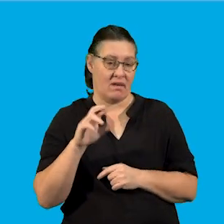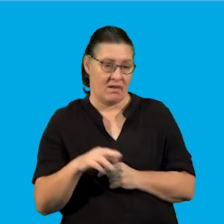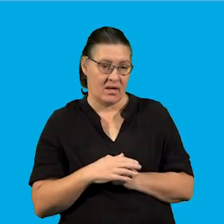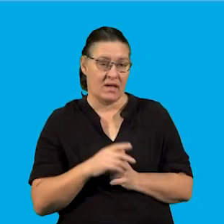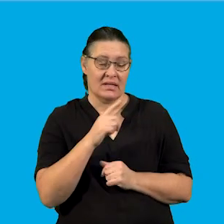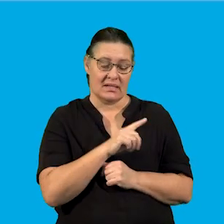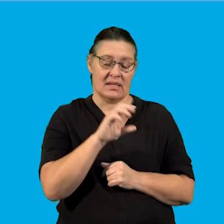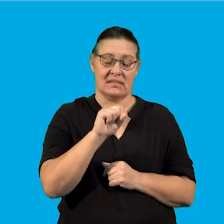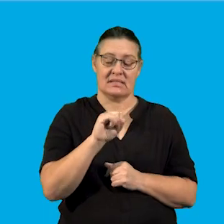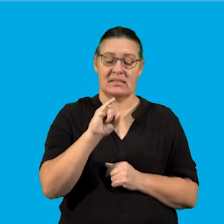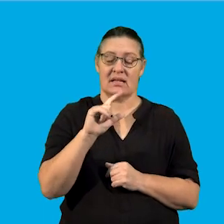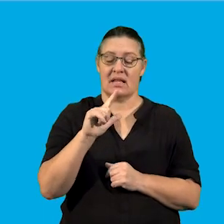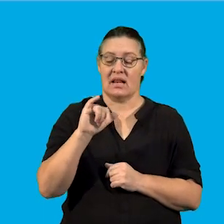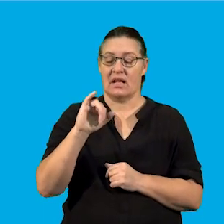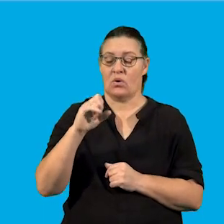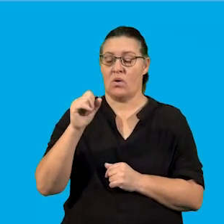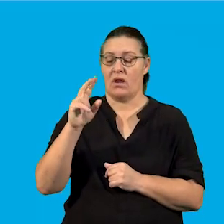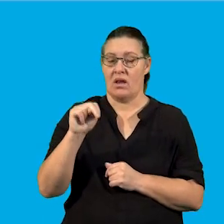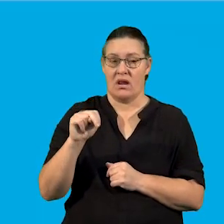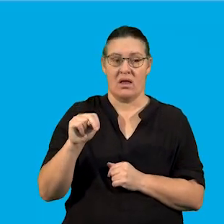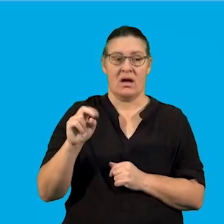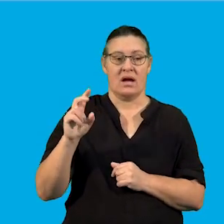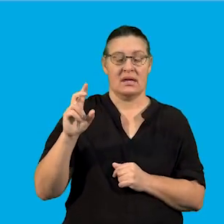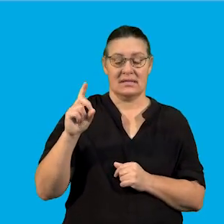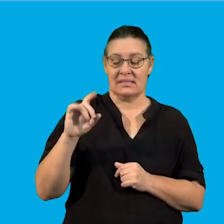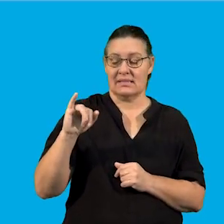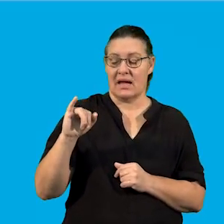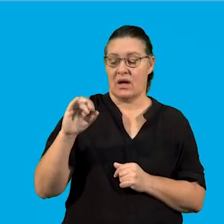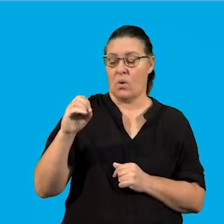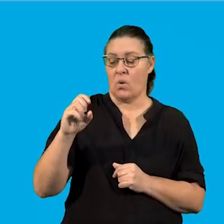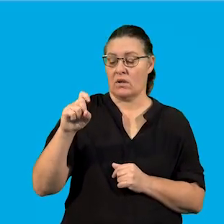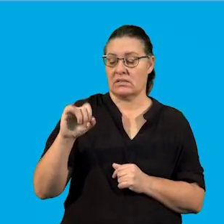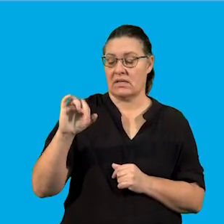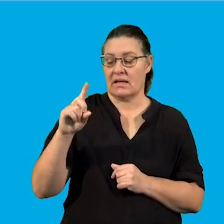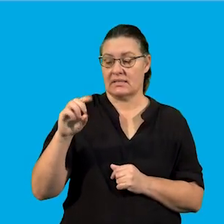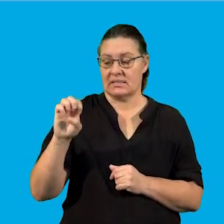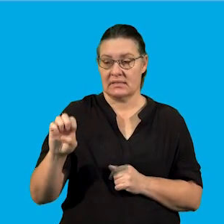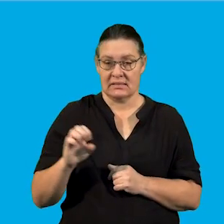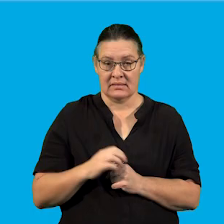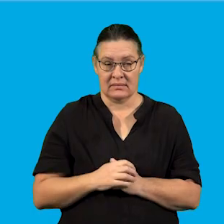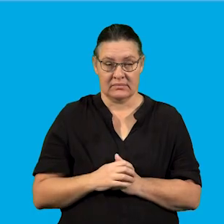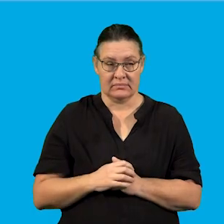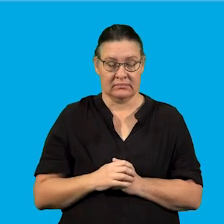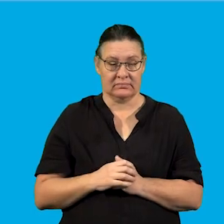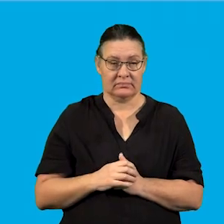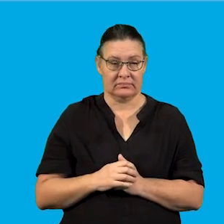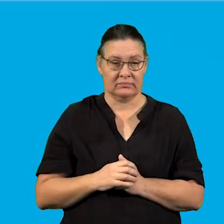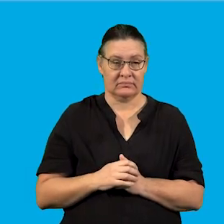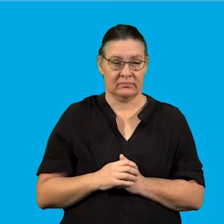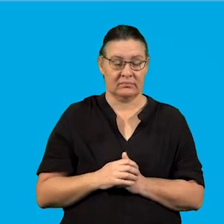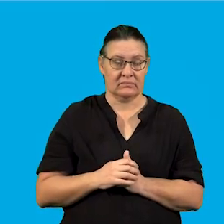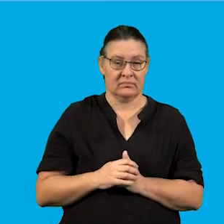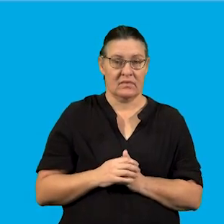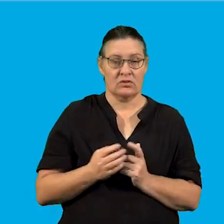sulfur dioxide. This is a silicon dioxide. Why? Because the Si, it is different from the S. So those